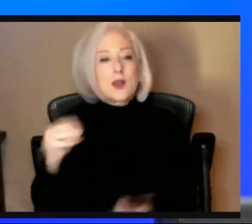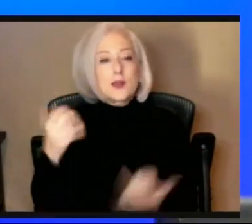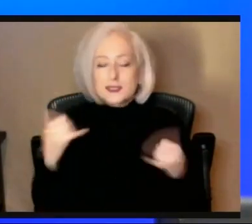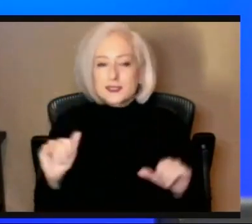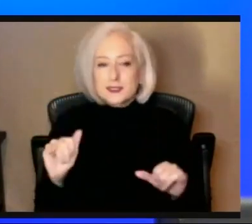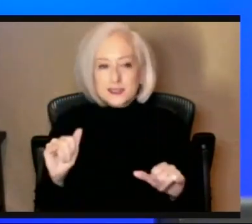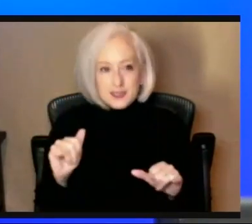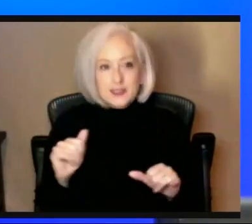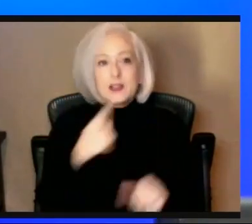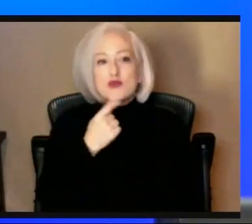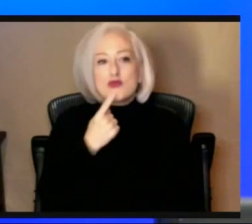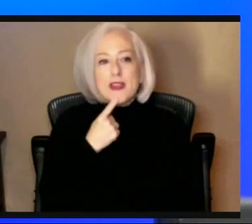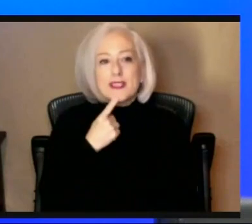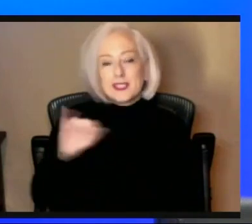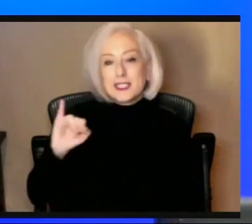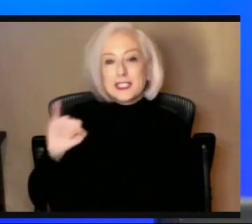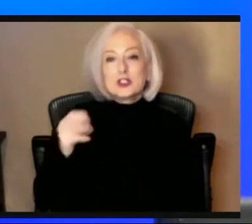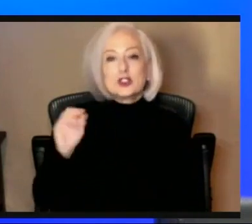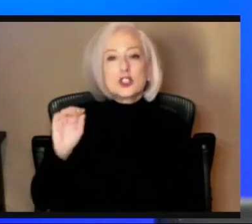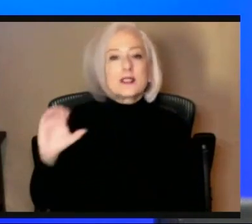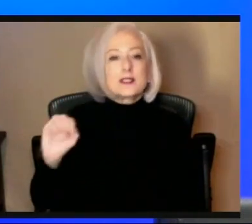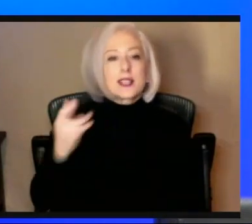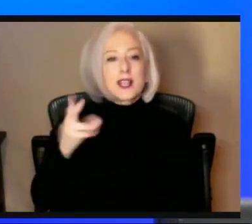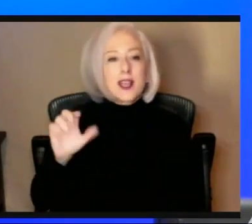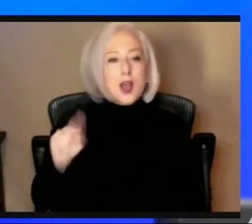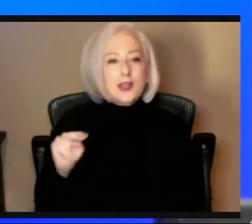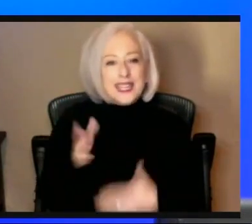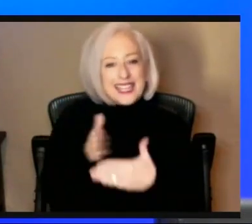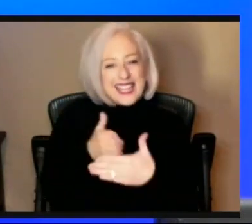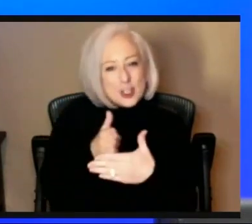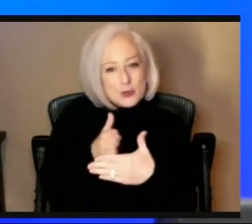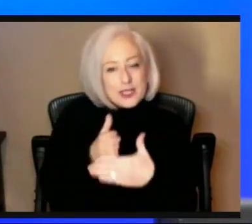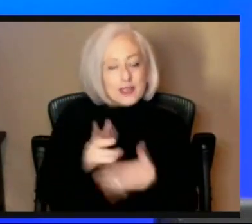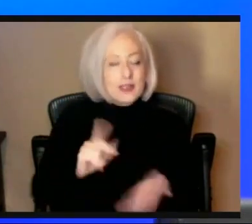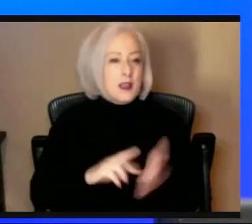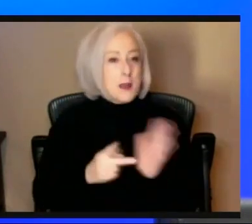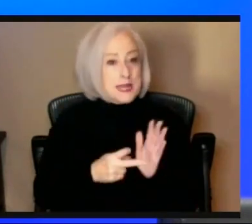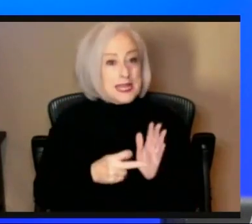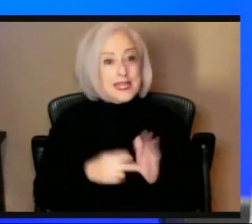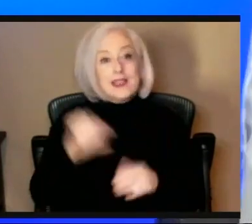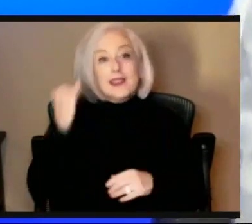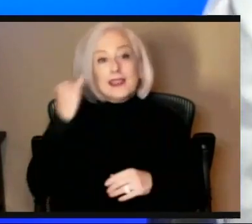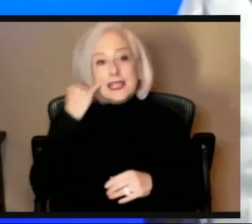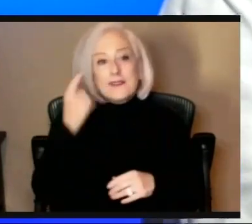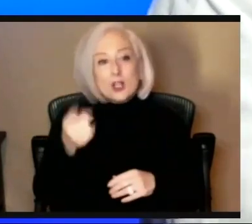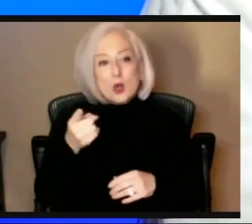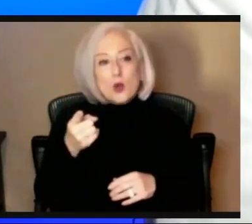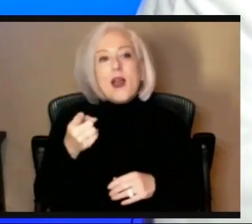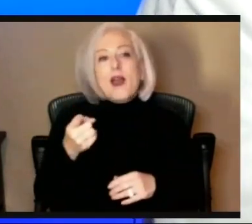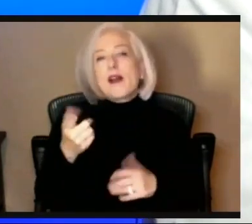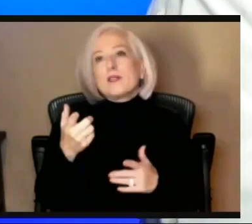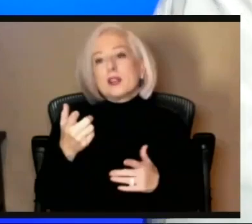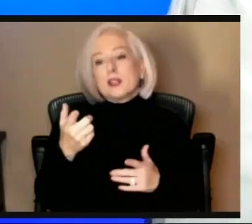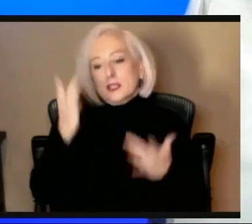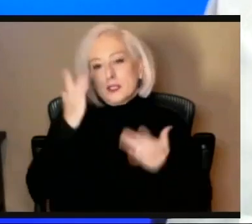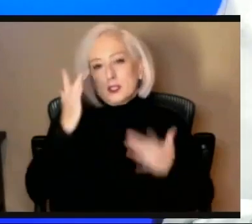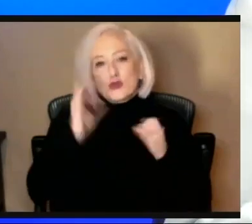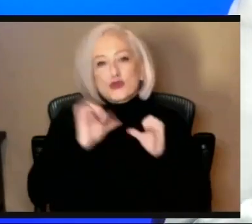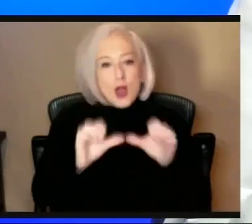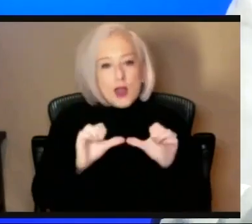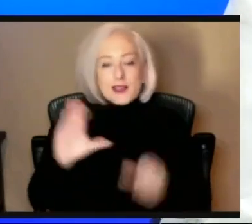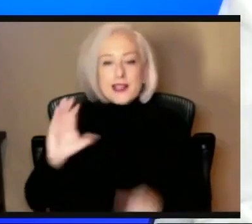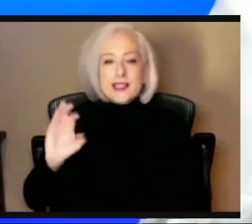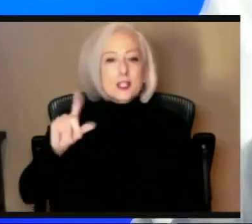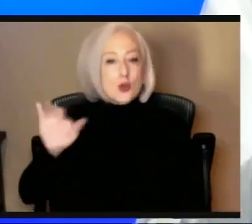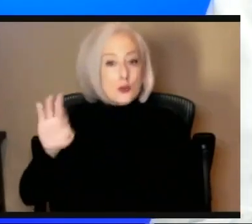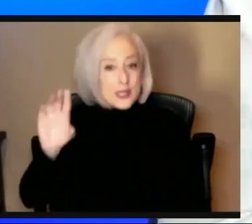the intermediate zone, which means if you have underlying chronic disease like significant COPD, like we just heard about,